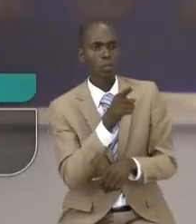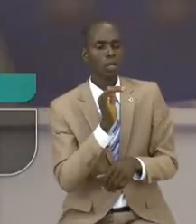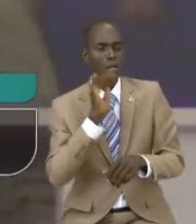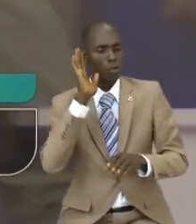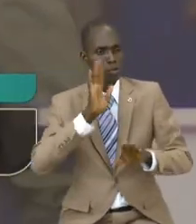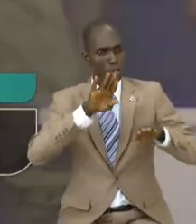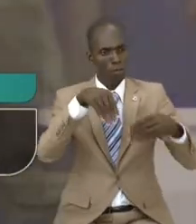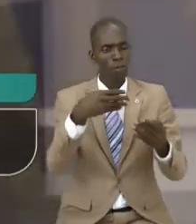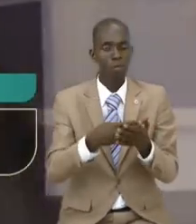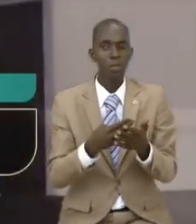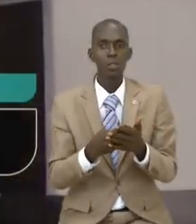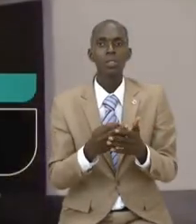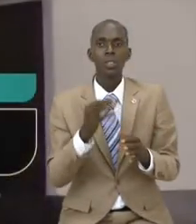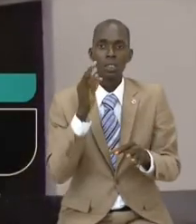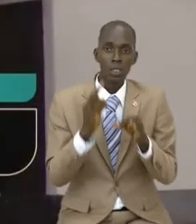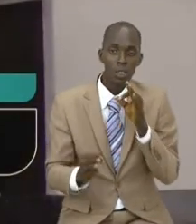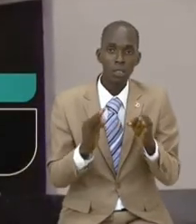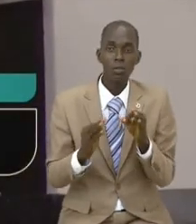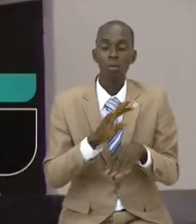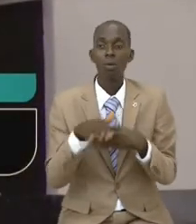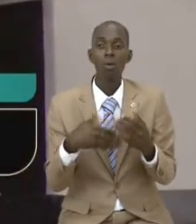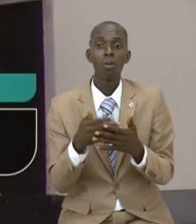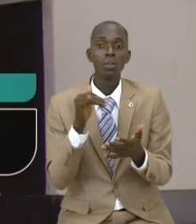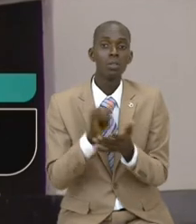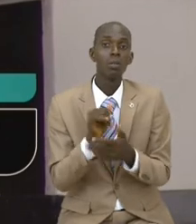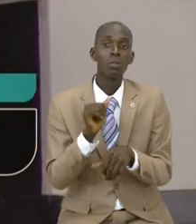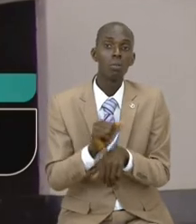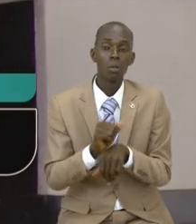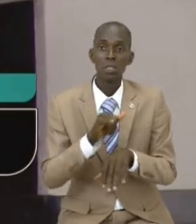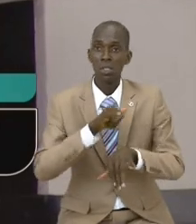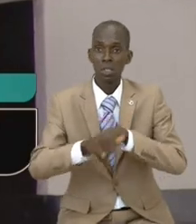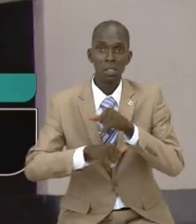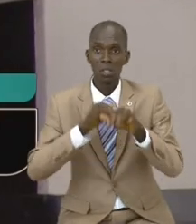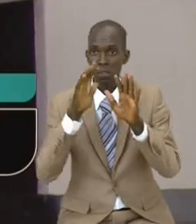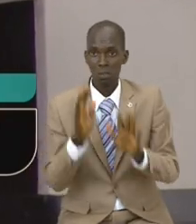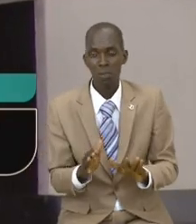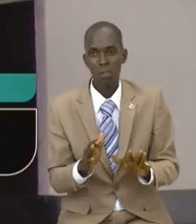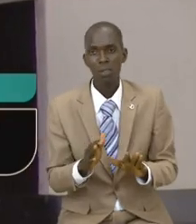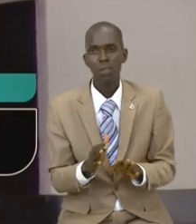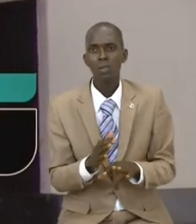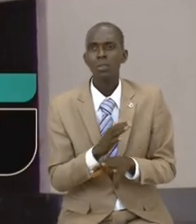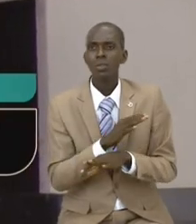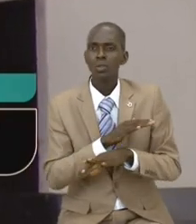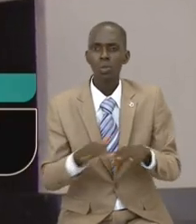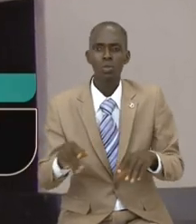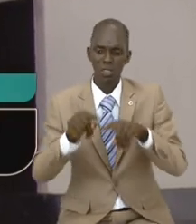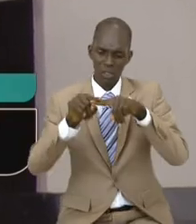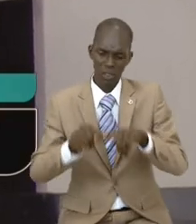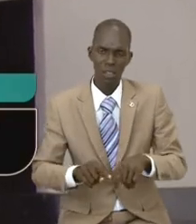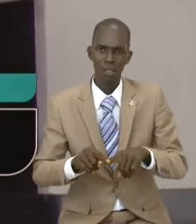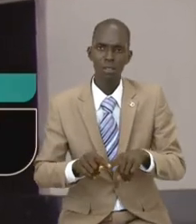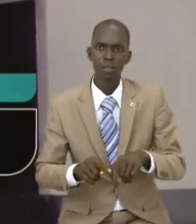If that other things work, deceivers, don't lean your life